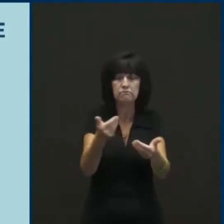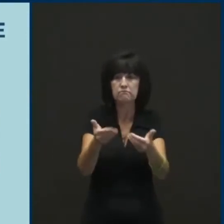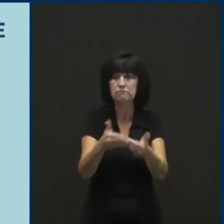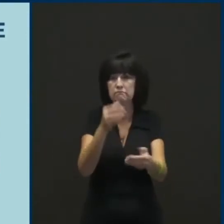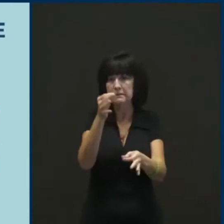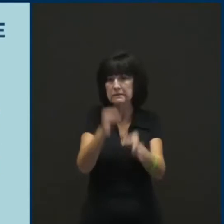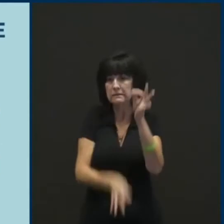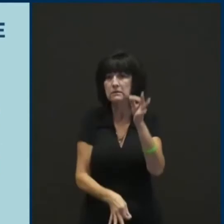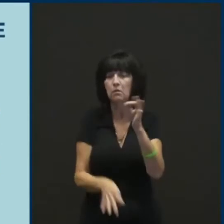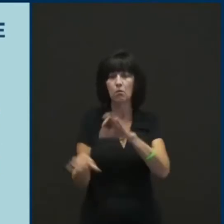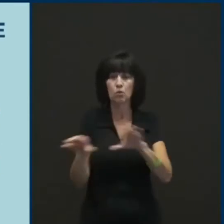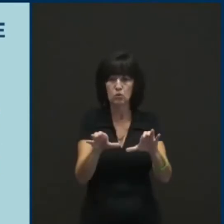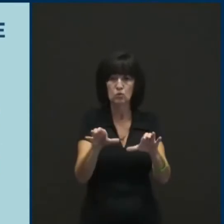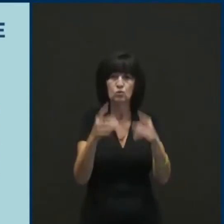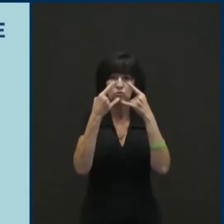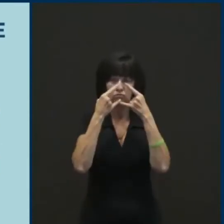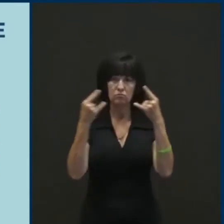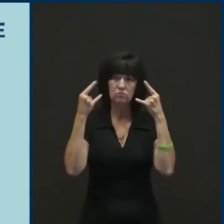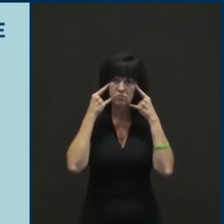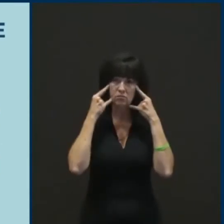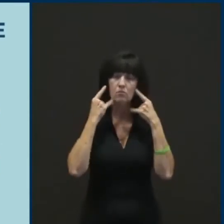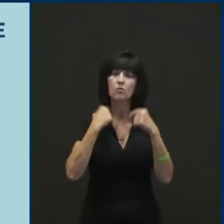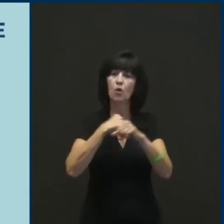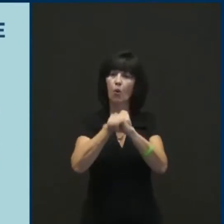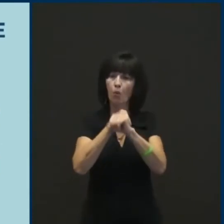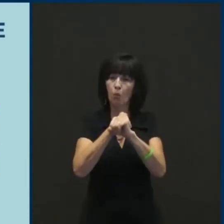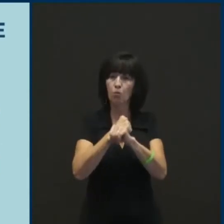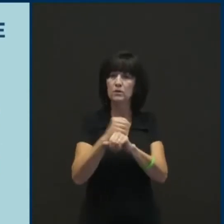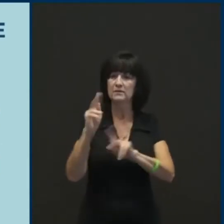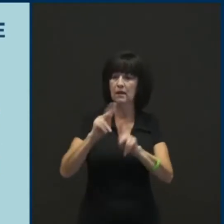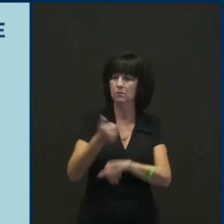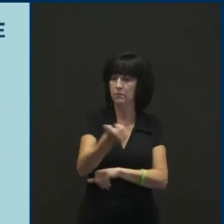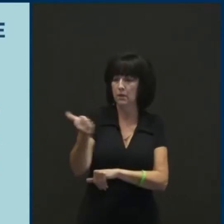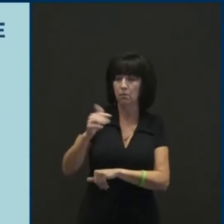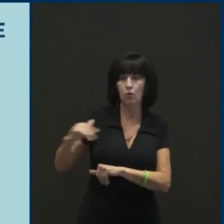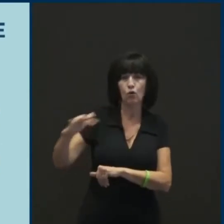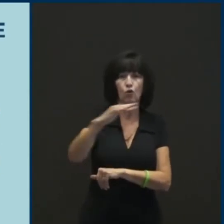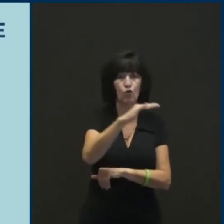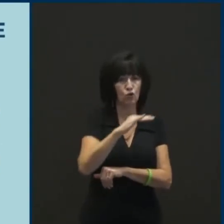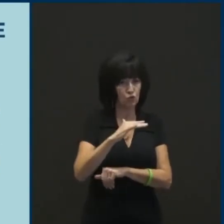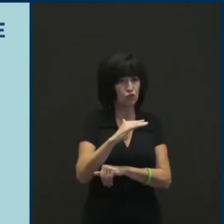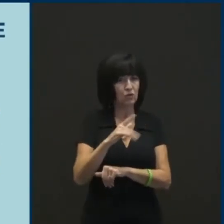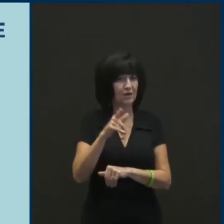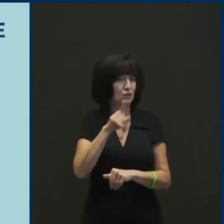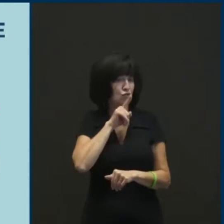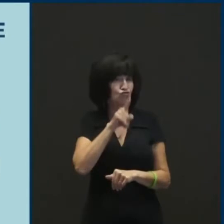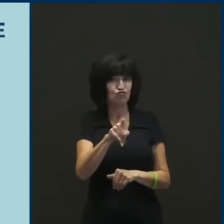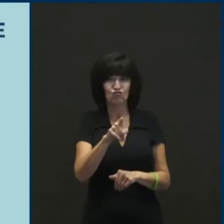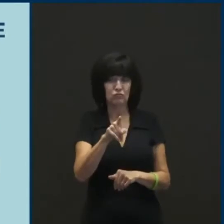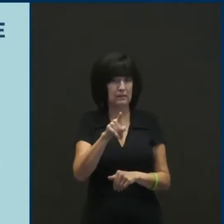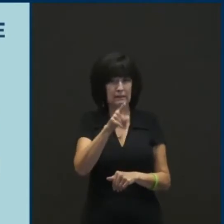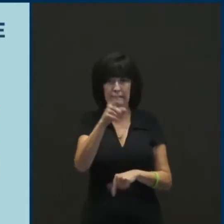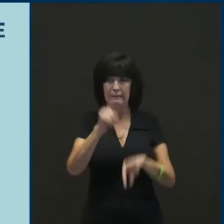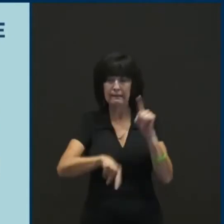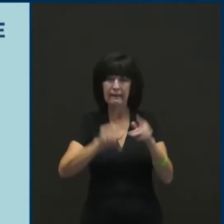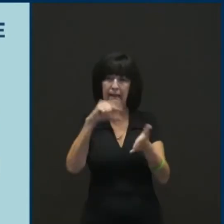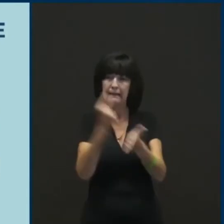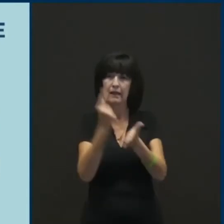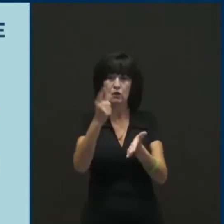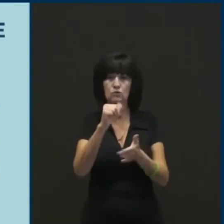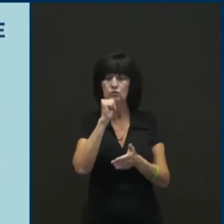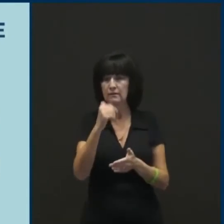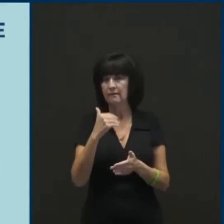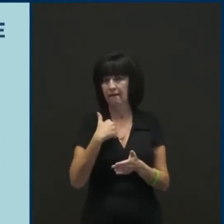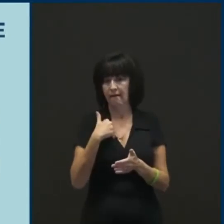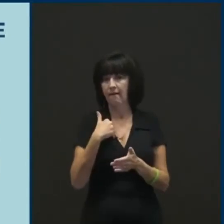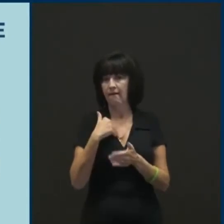people around you. If you're shedding the virus and you don't have symptoms, you don't know that you're positive, making sure you get tested, even